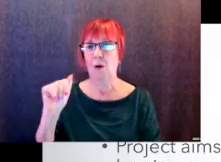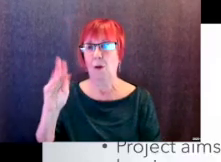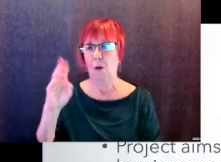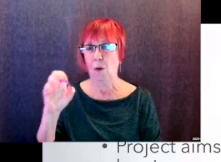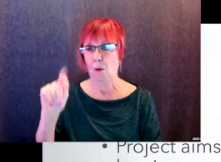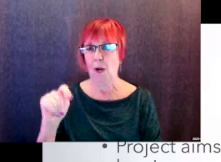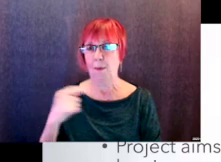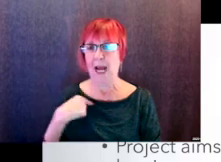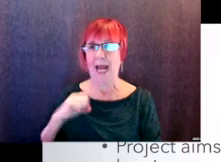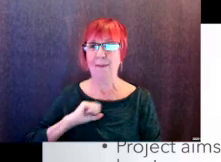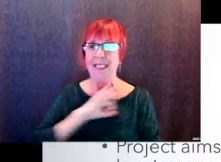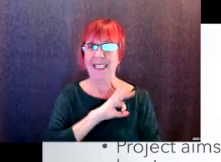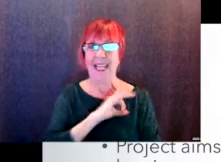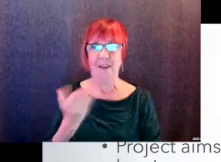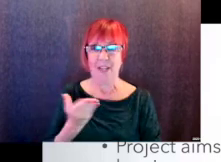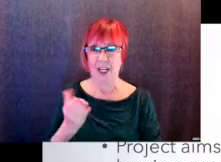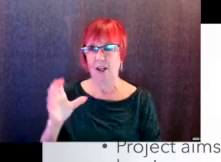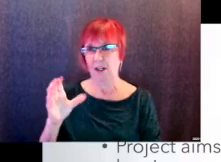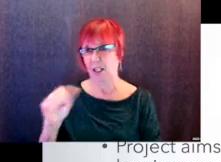Okay, next slide.